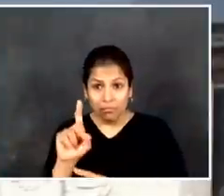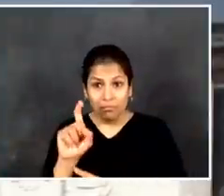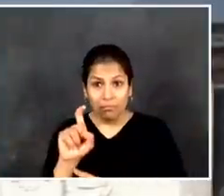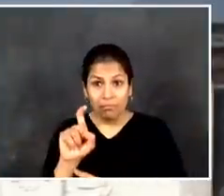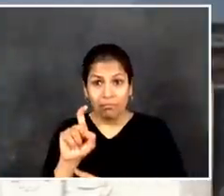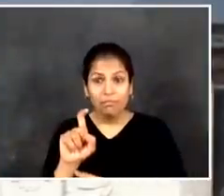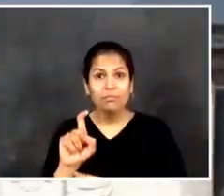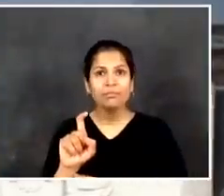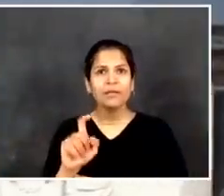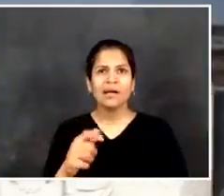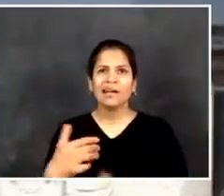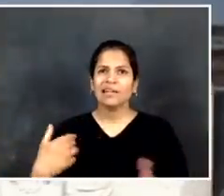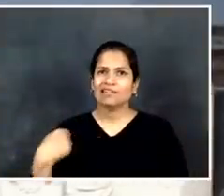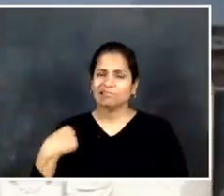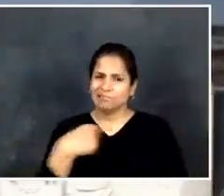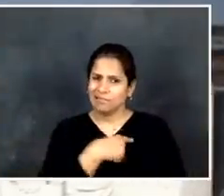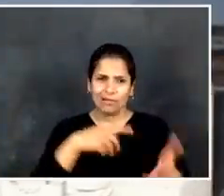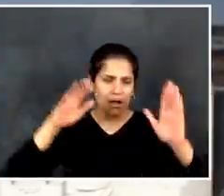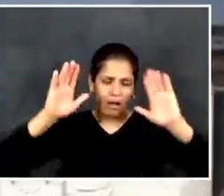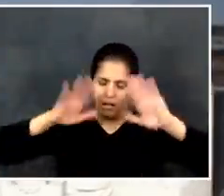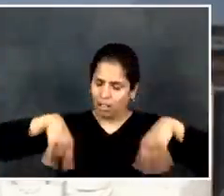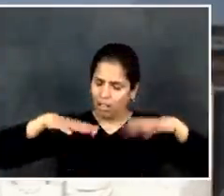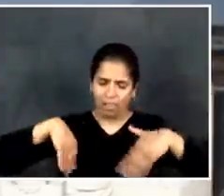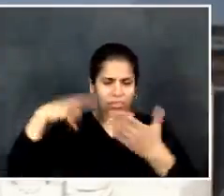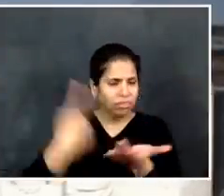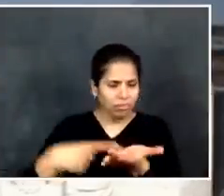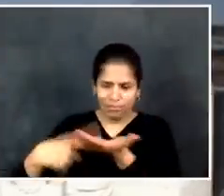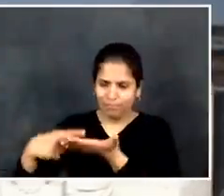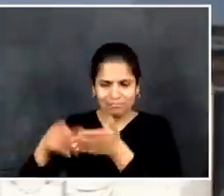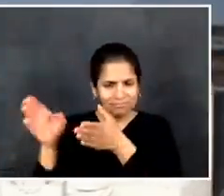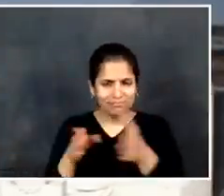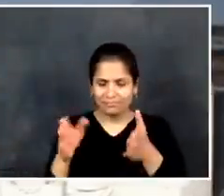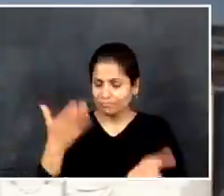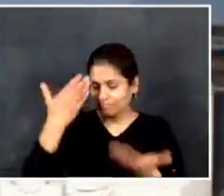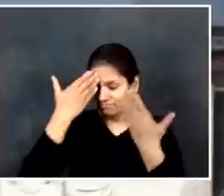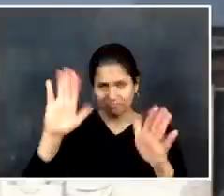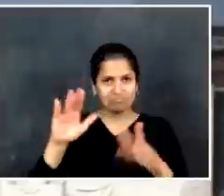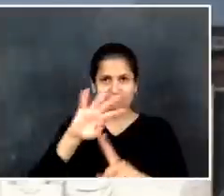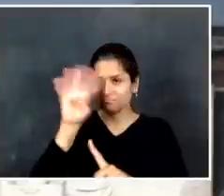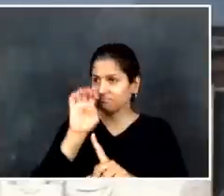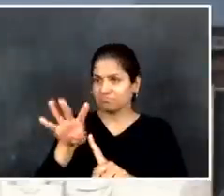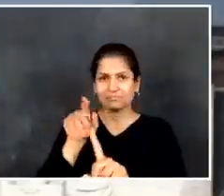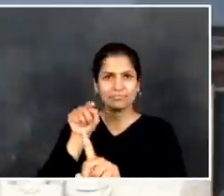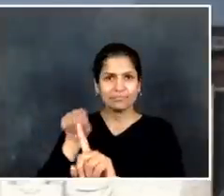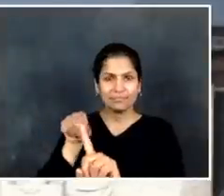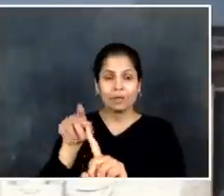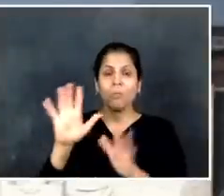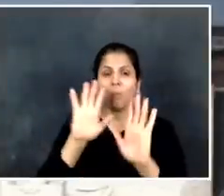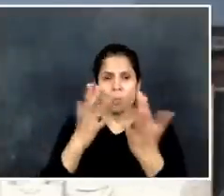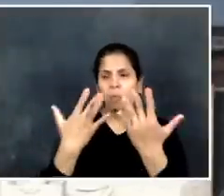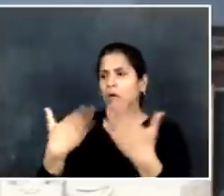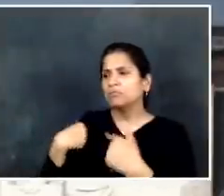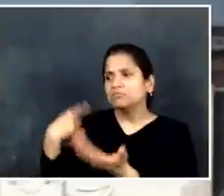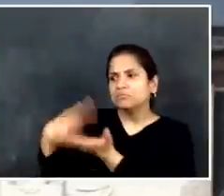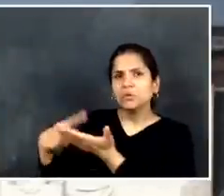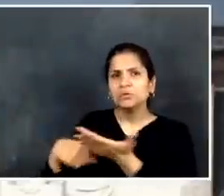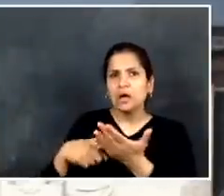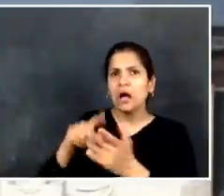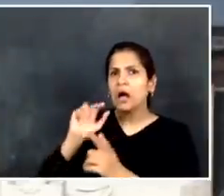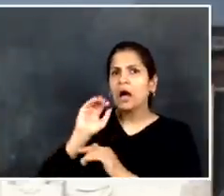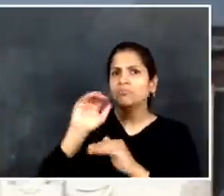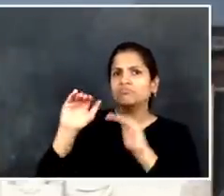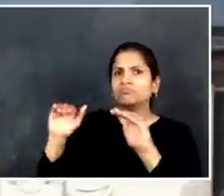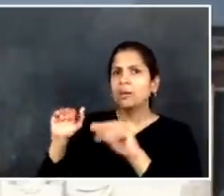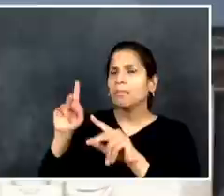to our colleagues at Macy's and everyone else who would have to coordinate an endeavor that size. Hard to see